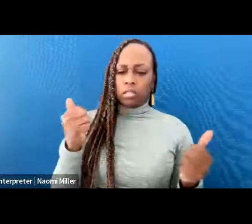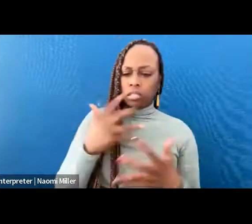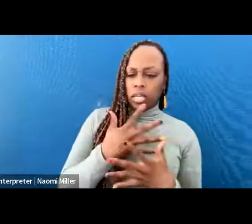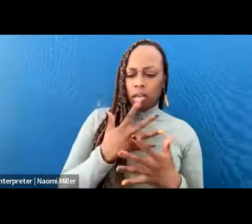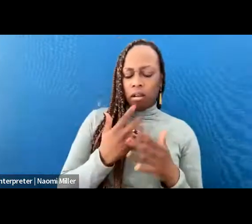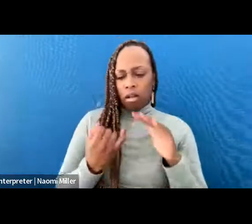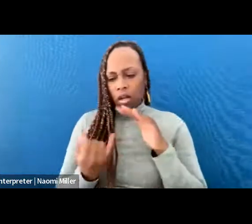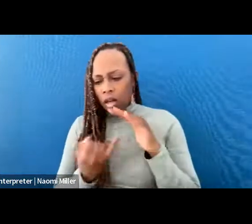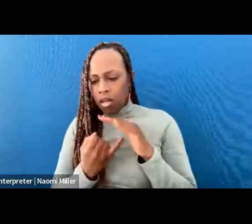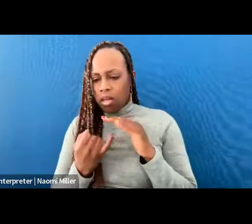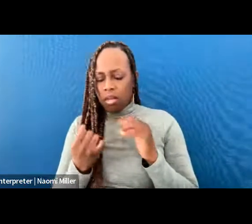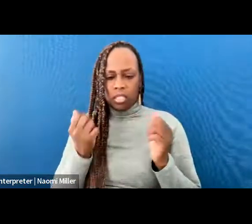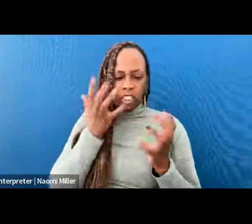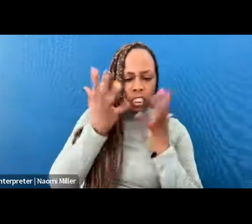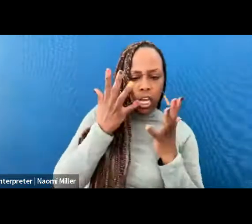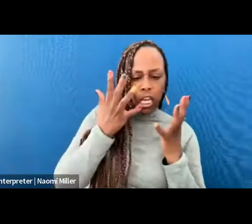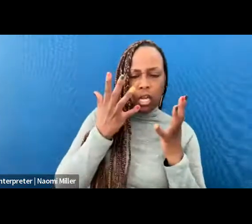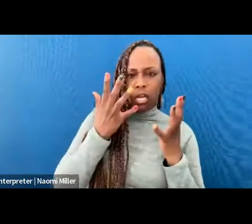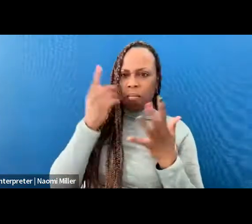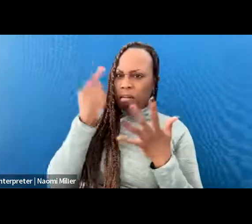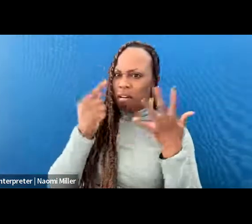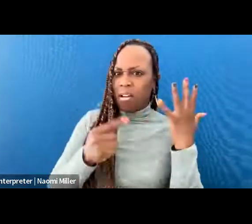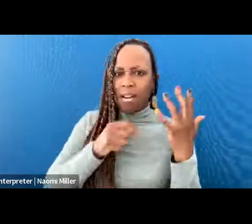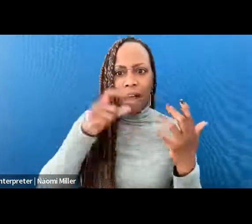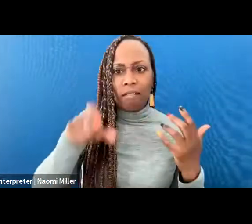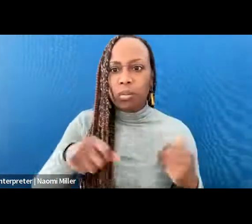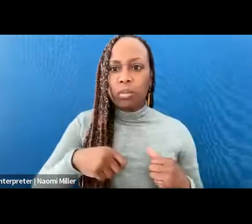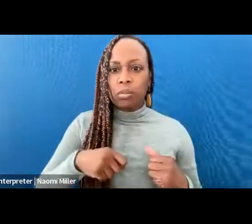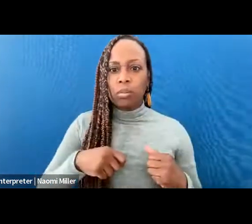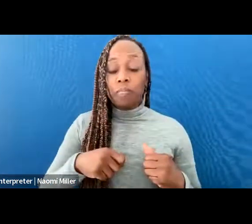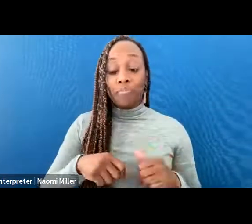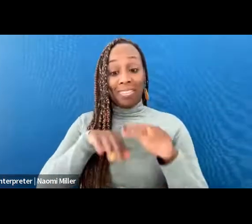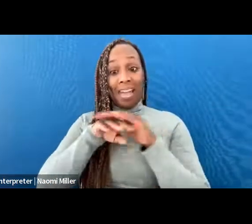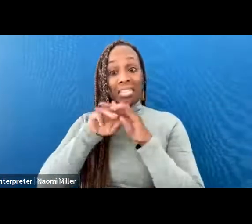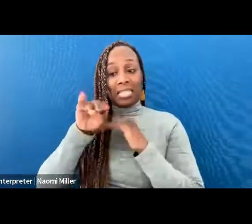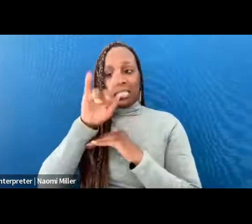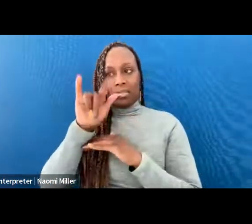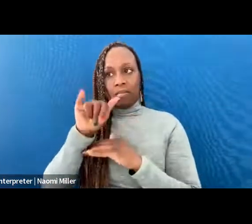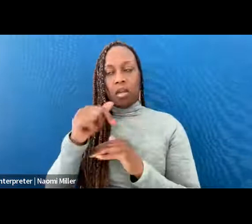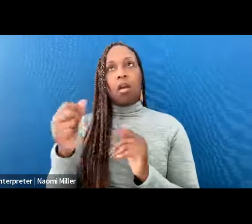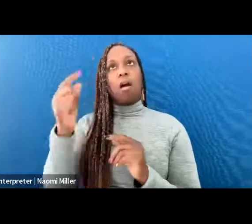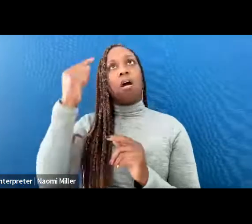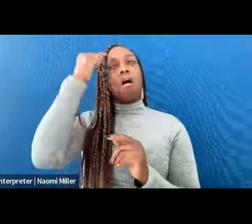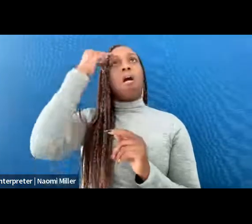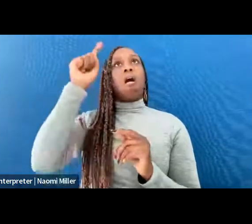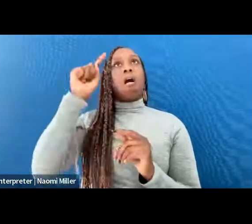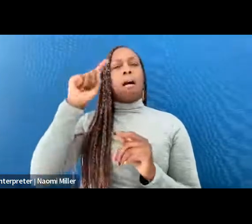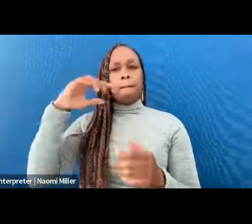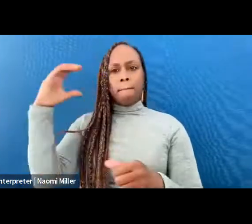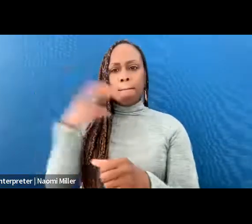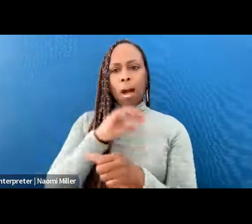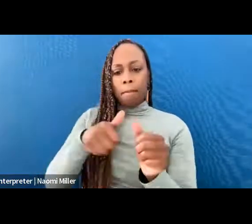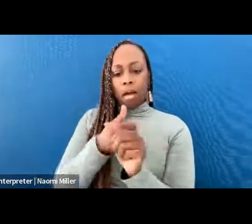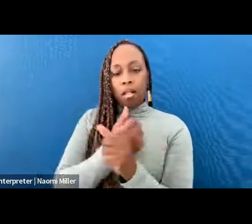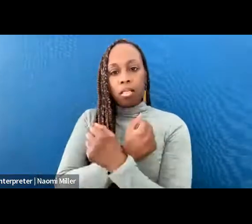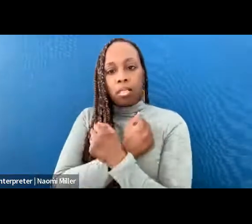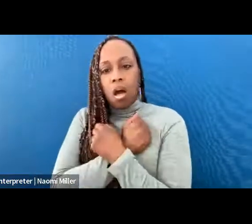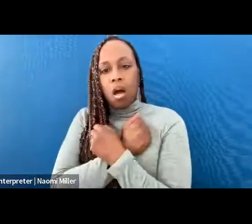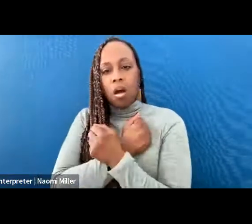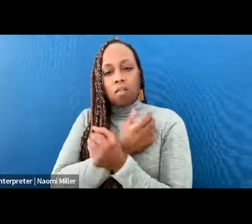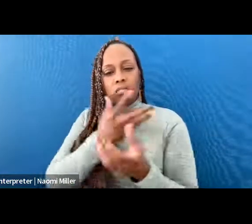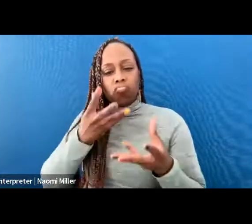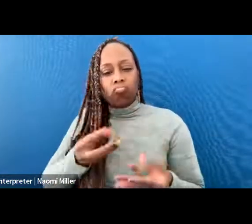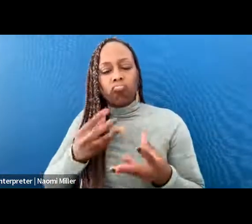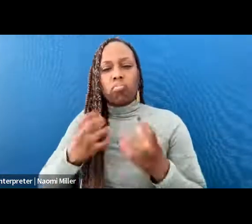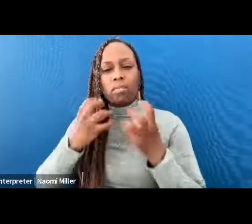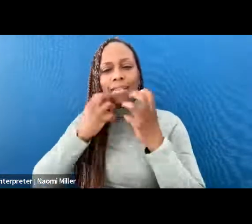and fear. Access intimacy reminds us of the power of love and softness, care, and understanding. It is